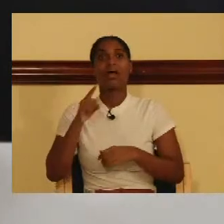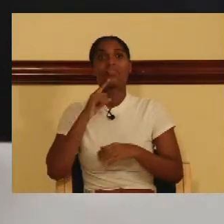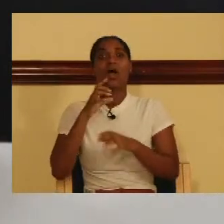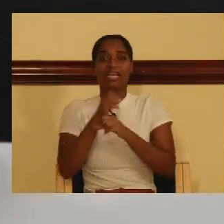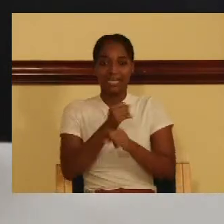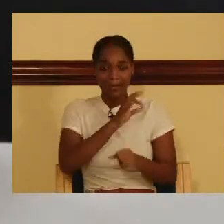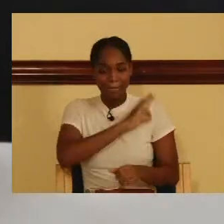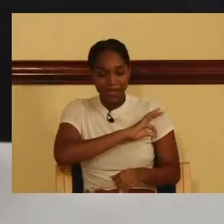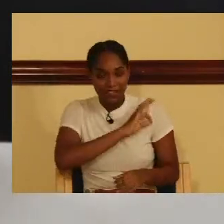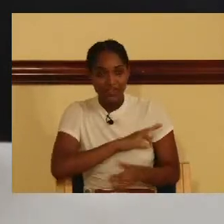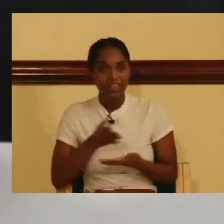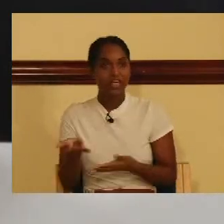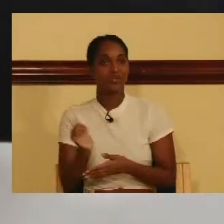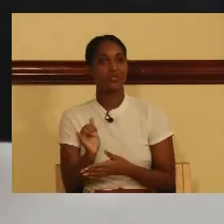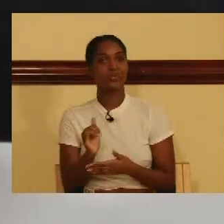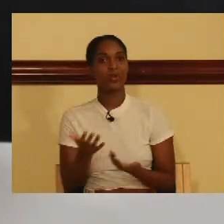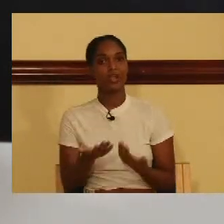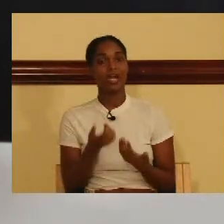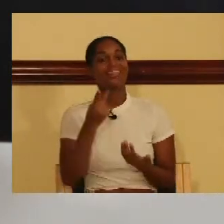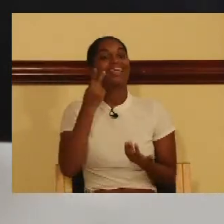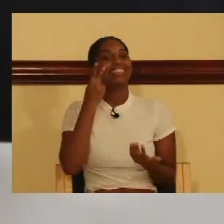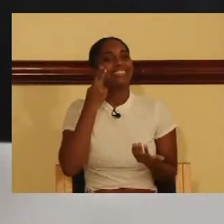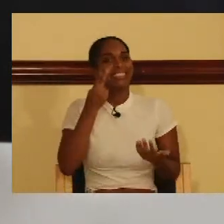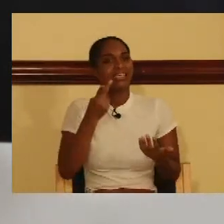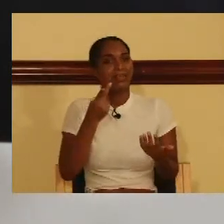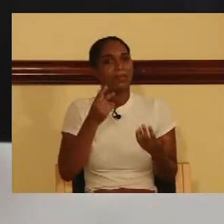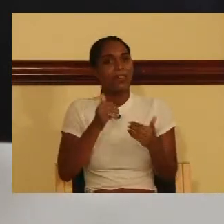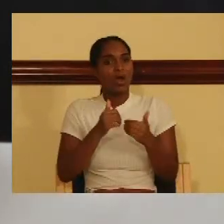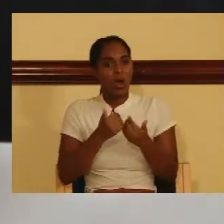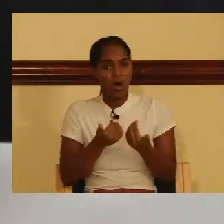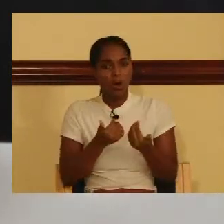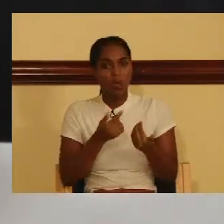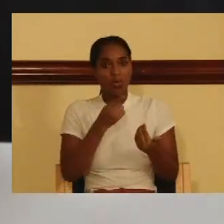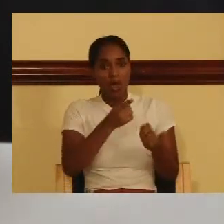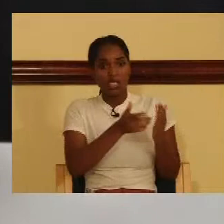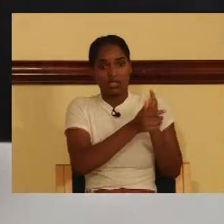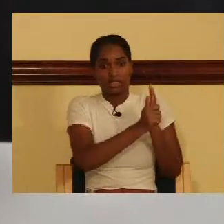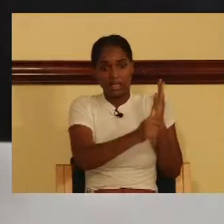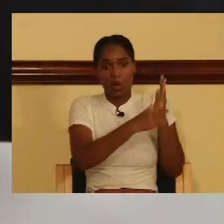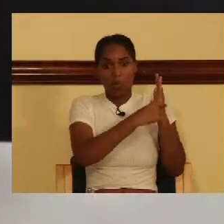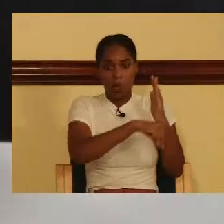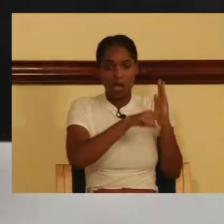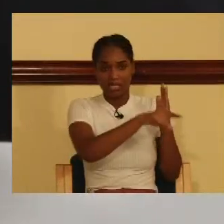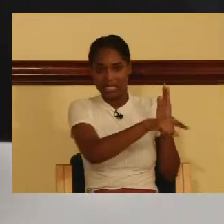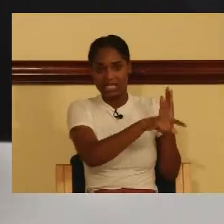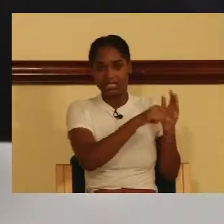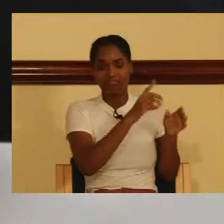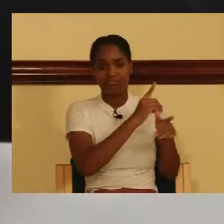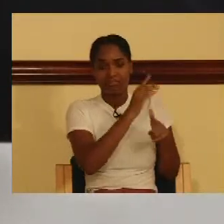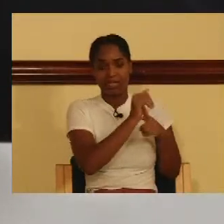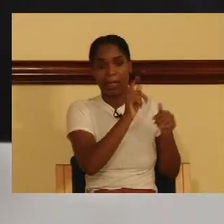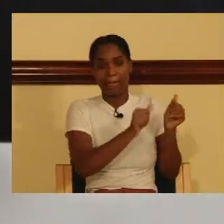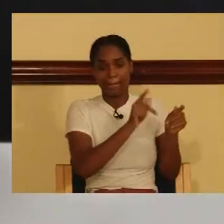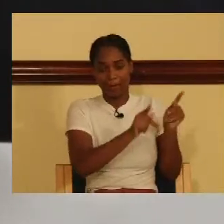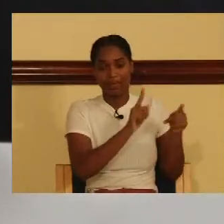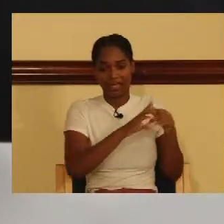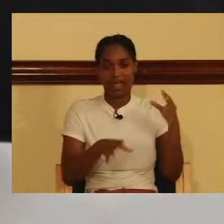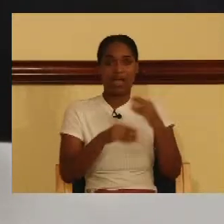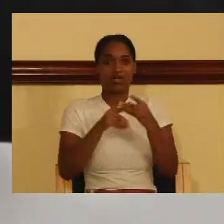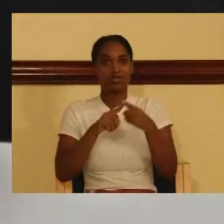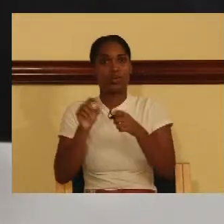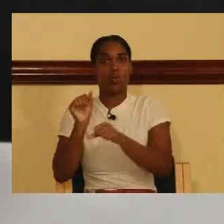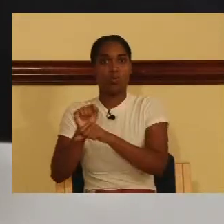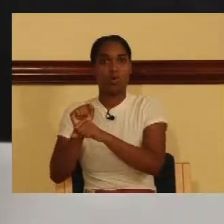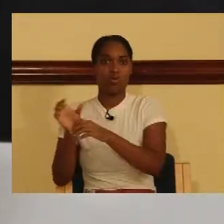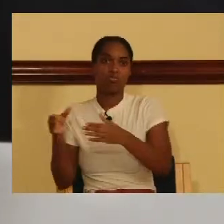the benefits, and they have seen how valuable these employees are. Persons will tell